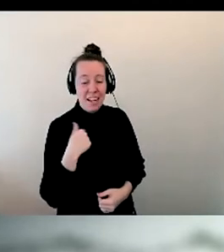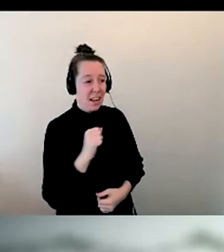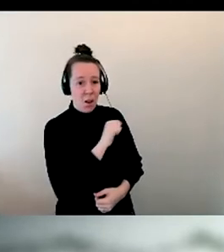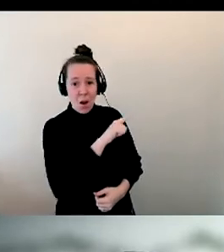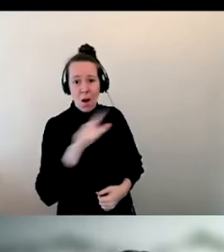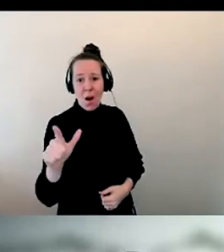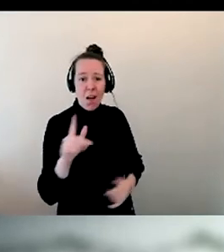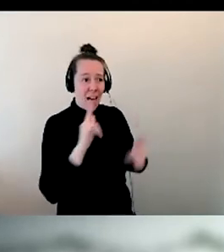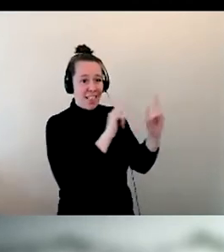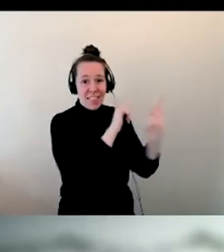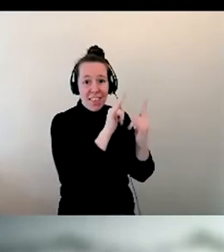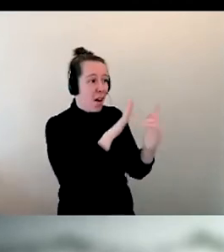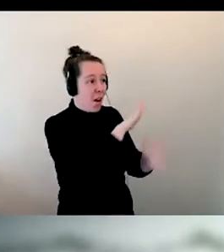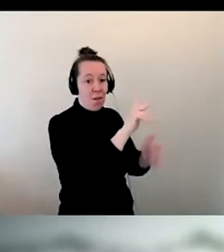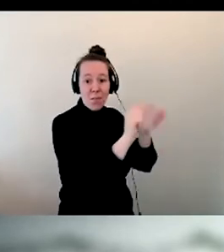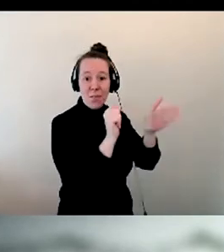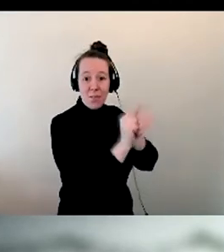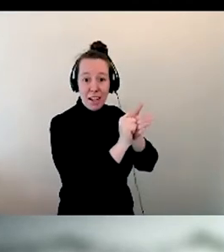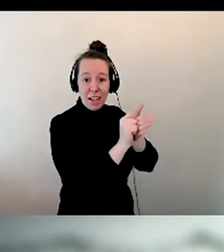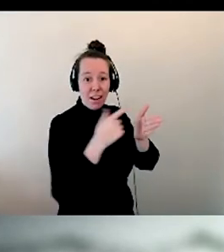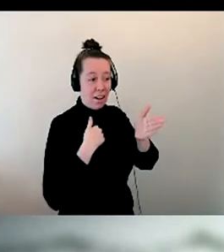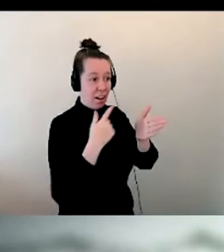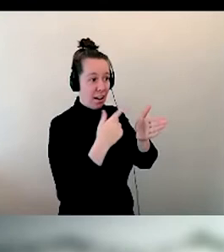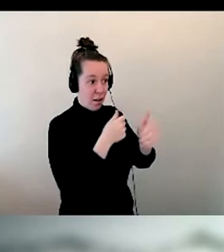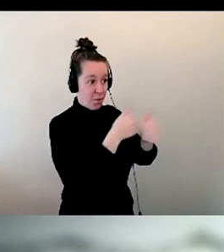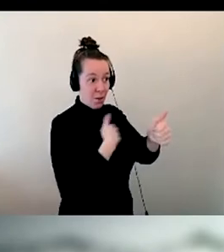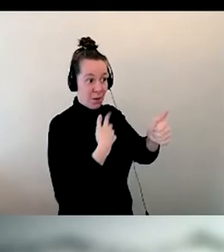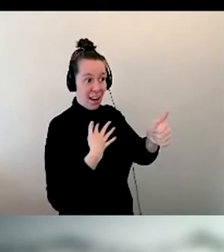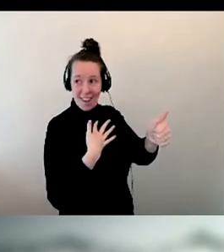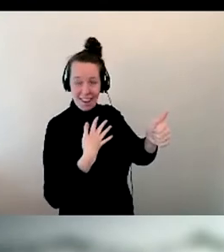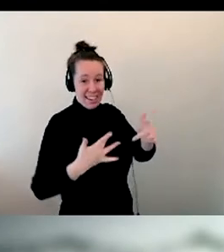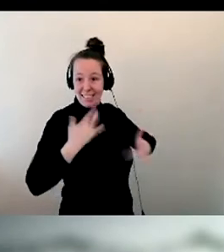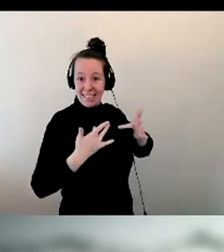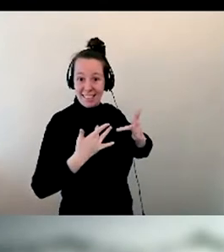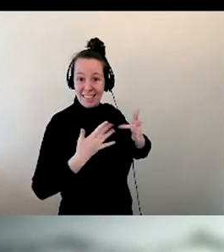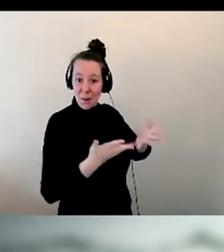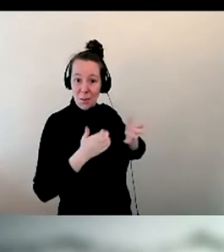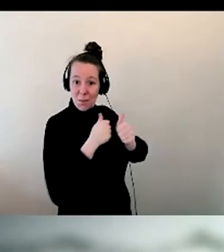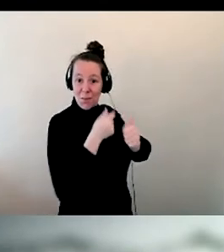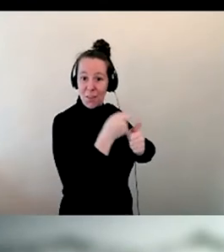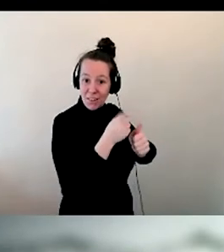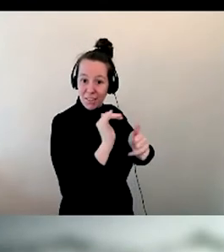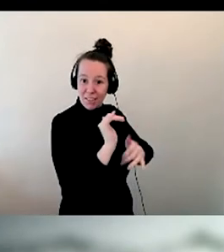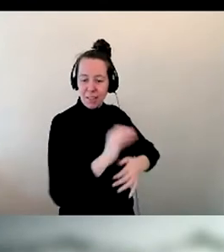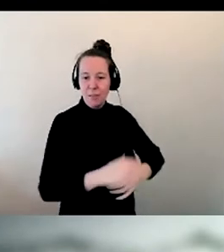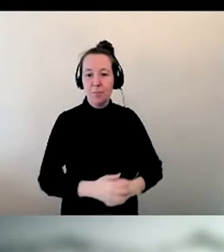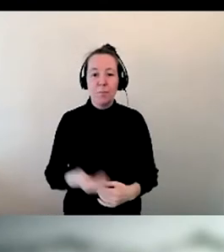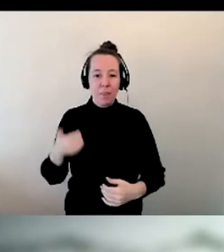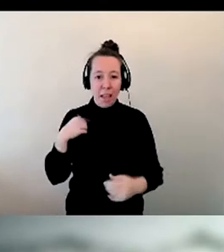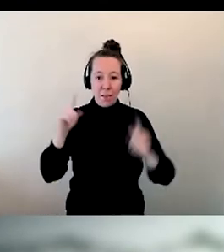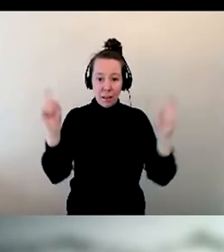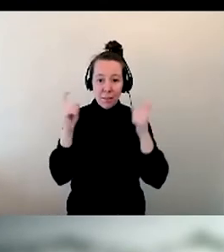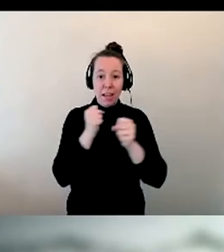I remember I felt the same way when Azanta asked me to be on Book Talk event, which is the virtual event that we plan every